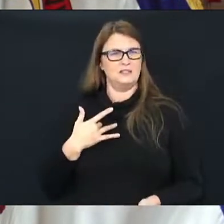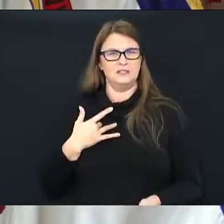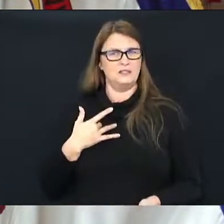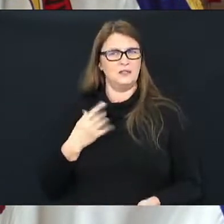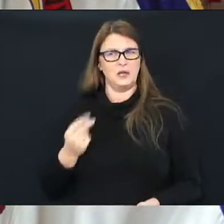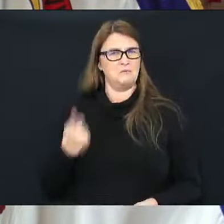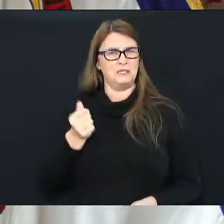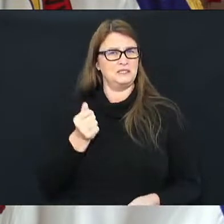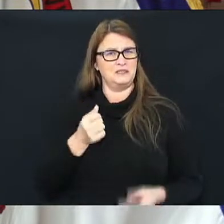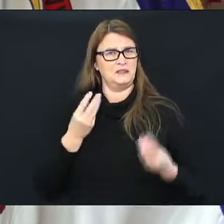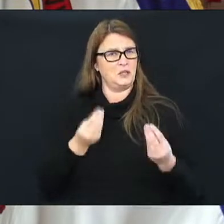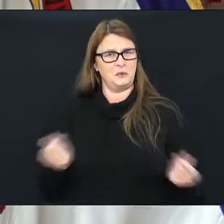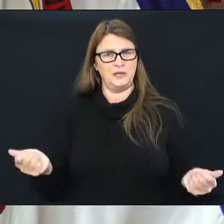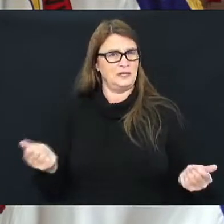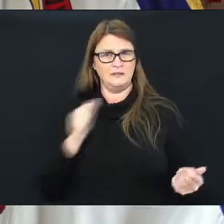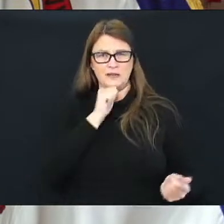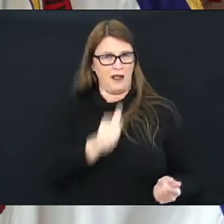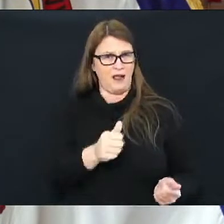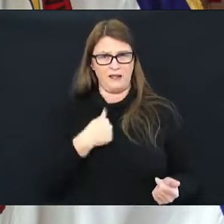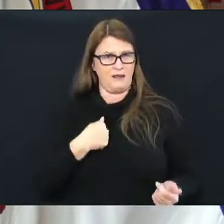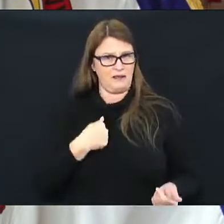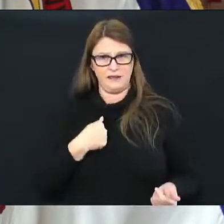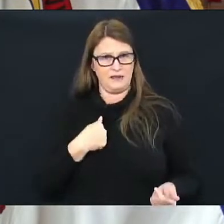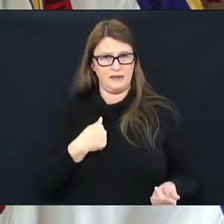have, have that feeling at all.